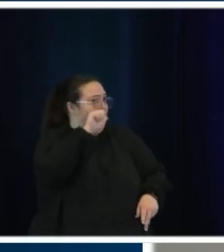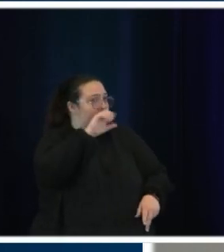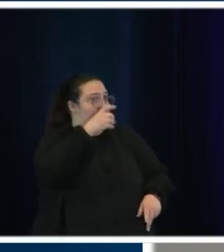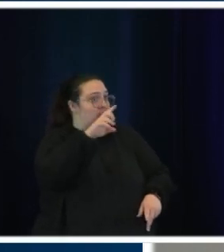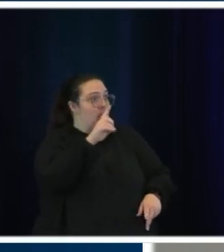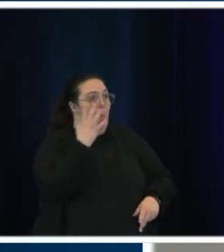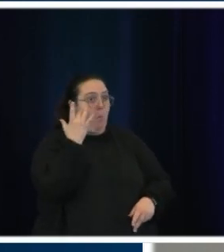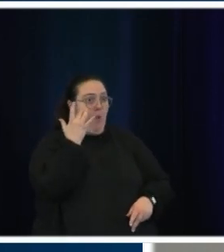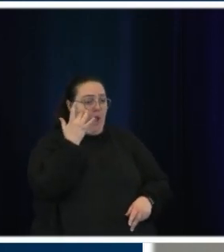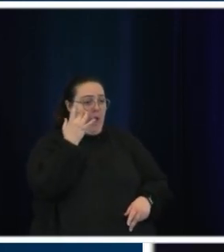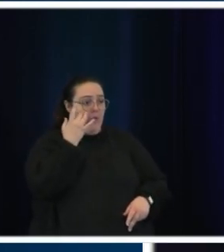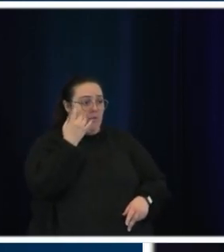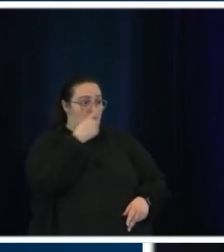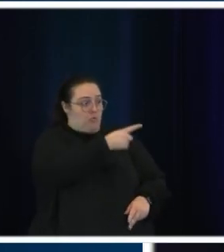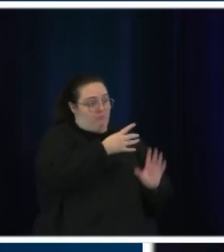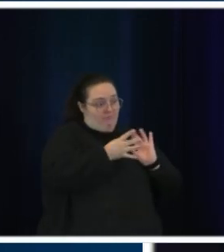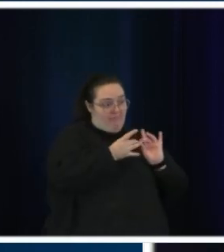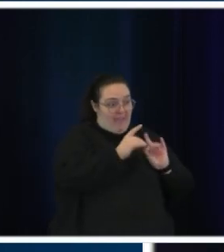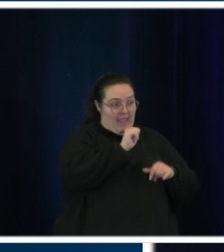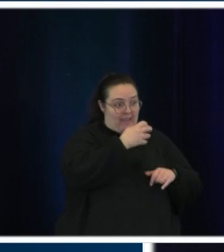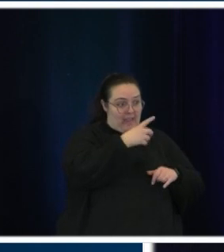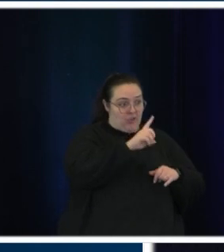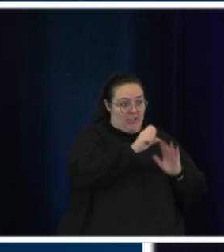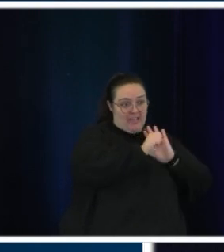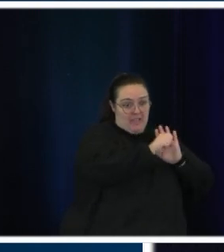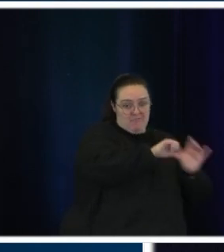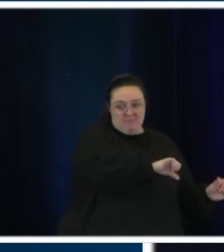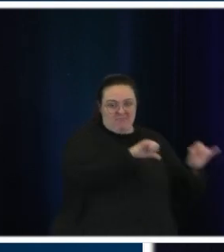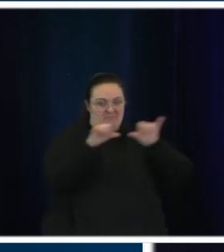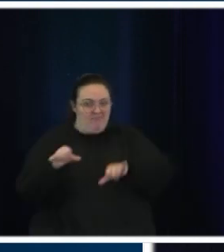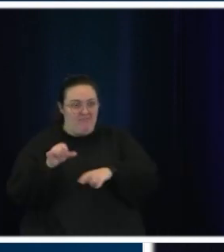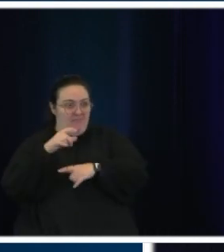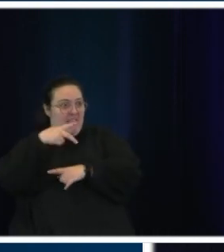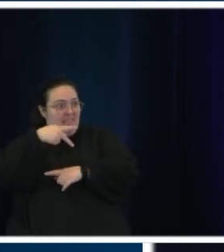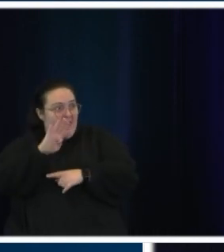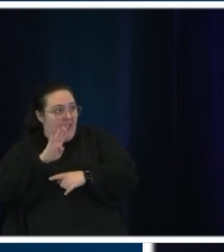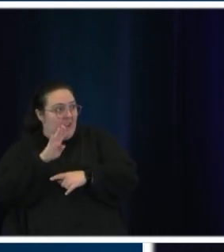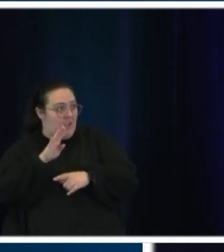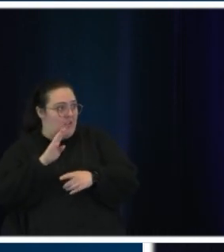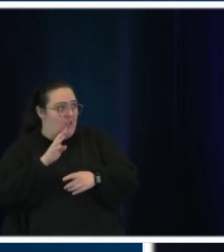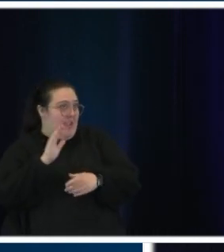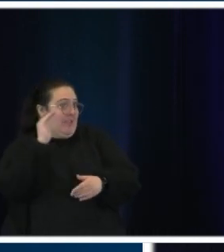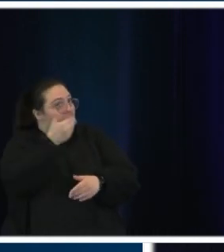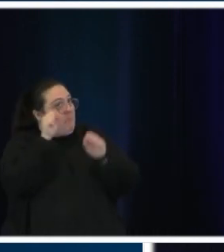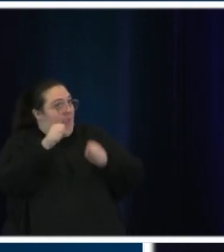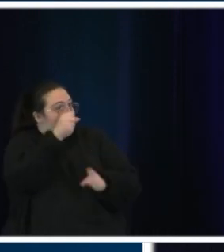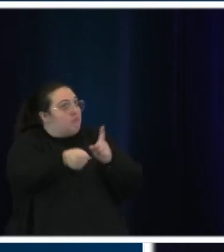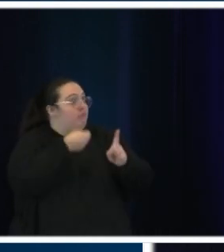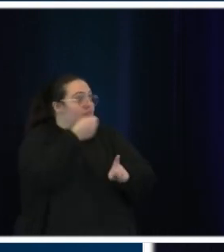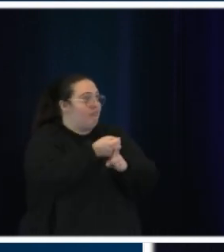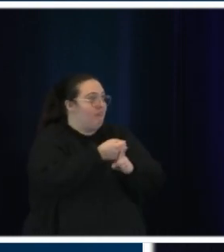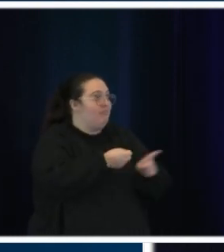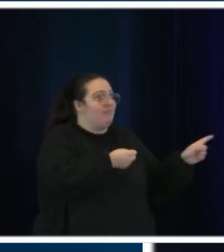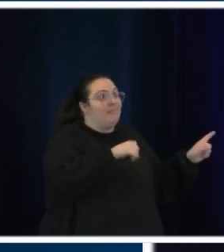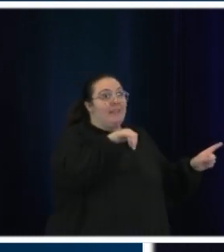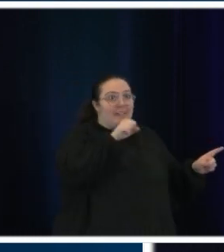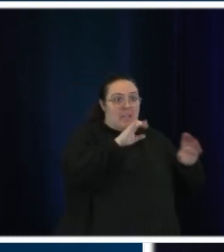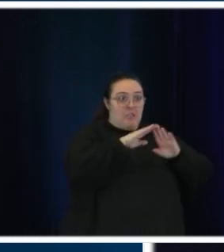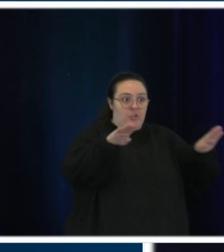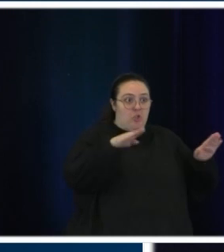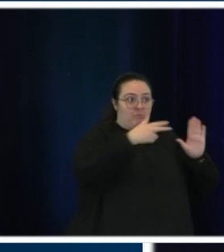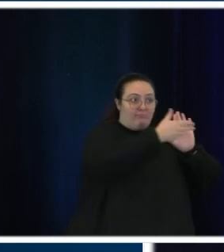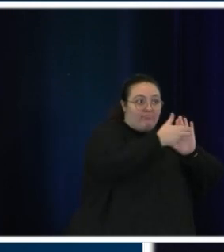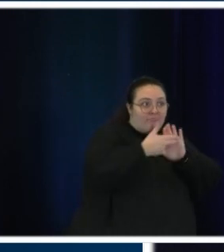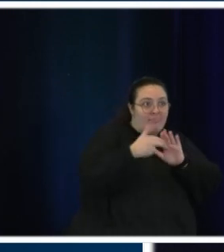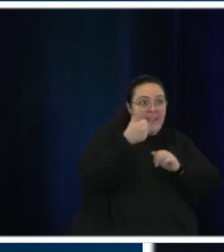in that? So we do have a high number of children who are being diagnosed with ADHD. Some of that